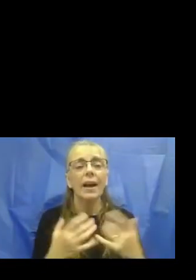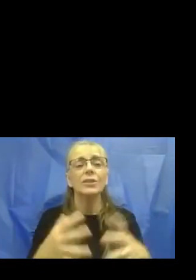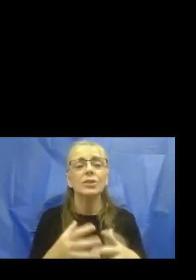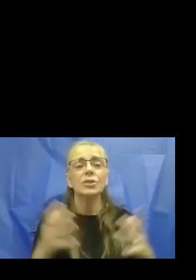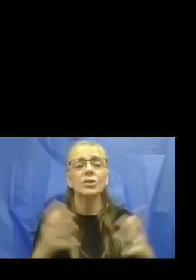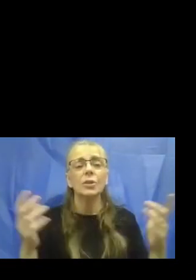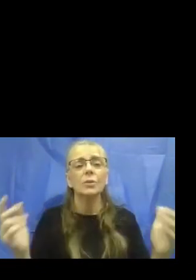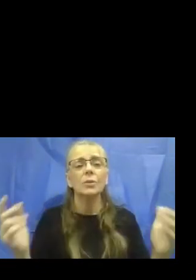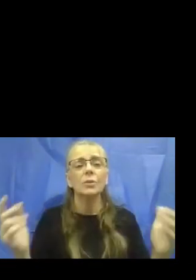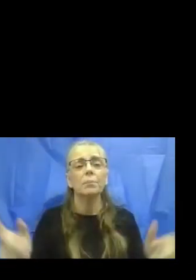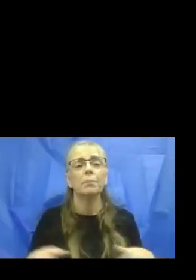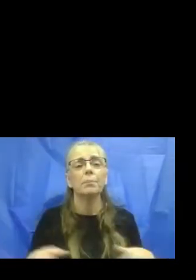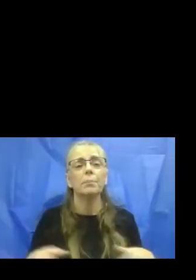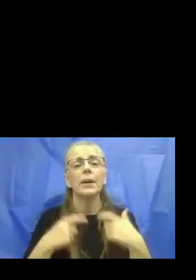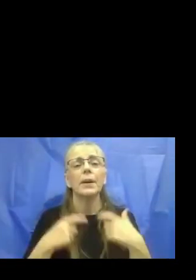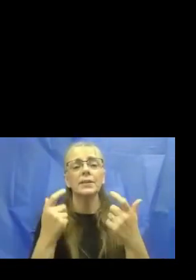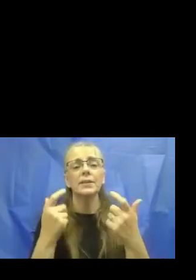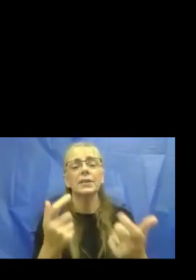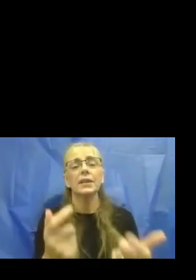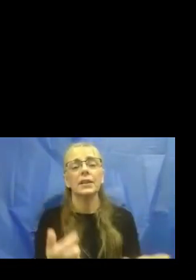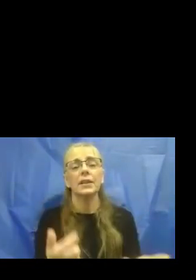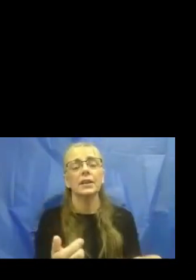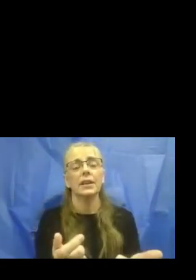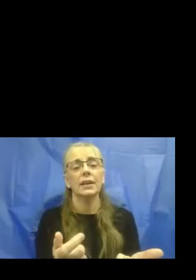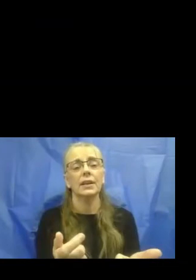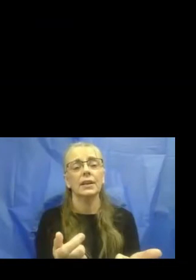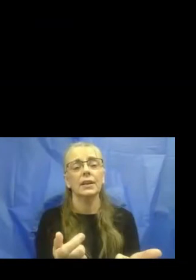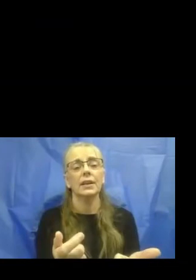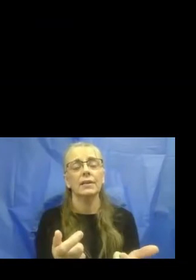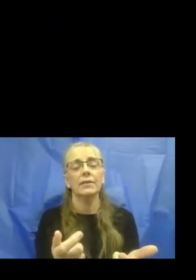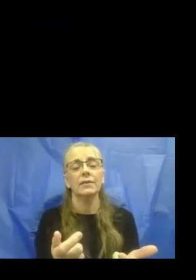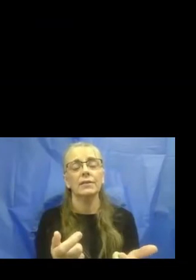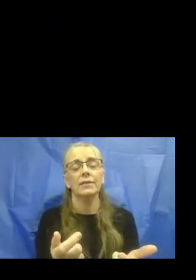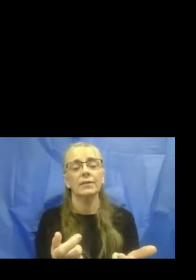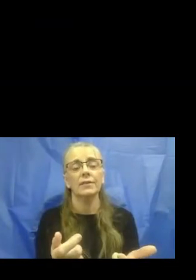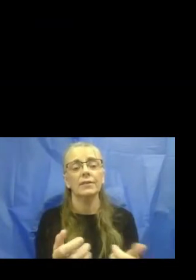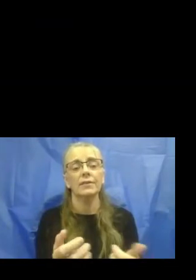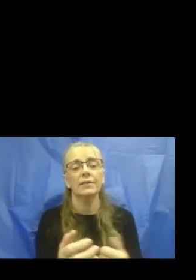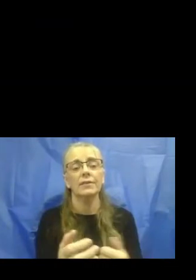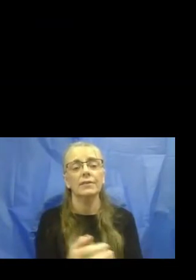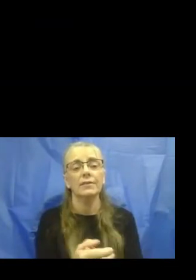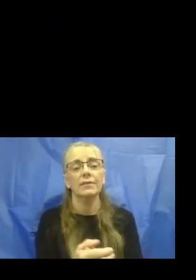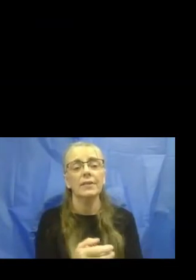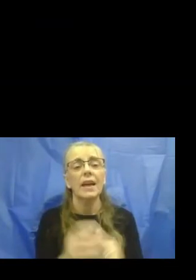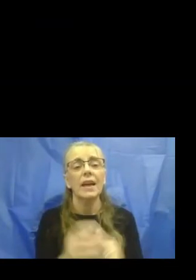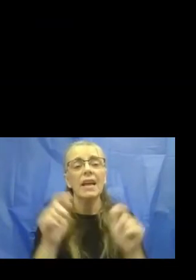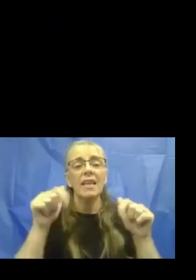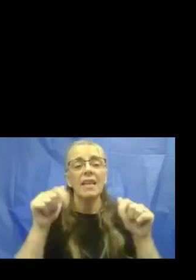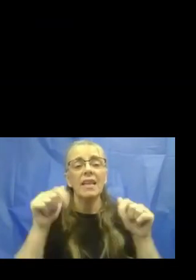was born to live, and I've got so much to give.